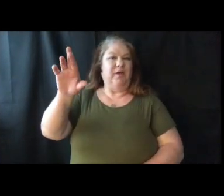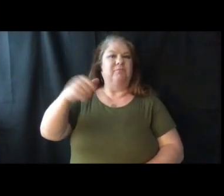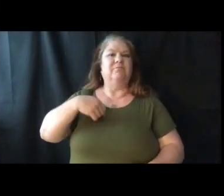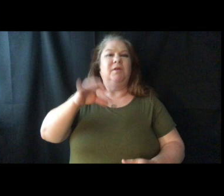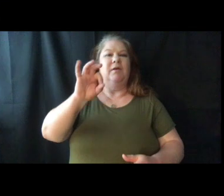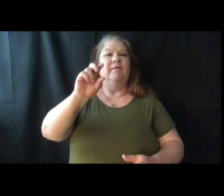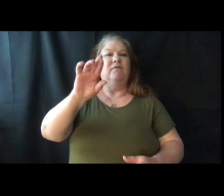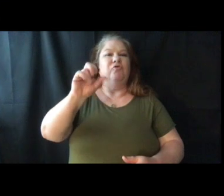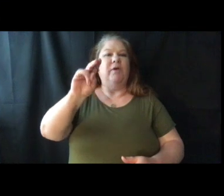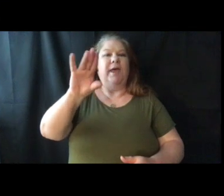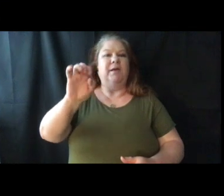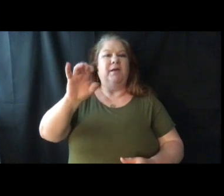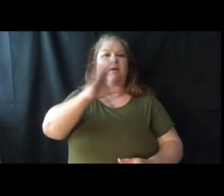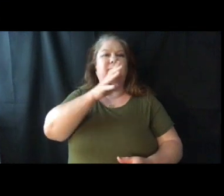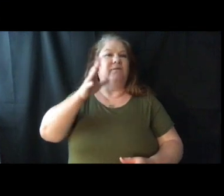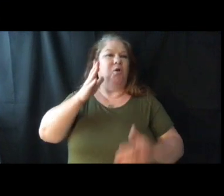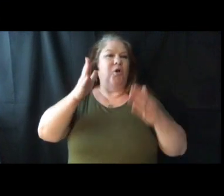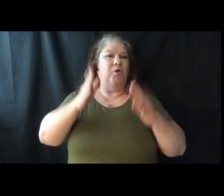I'm Franny Farmer Smith.